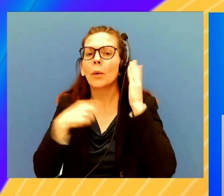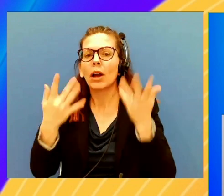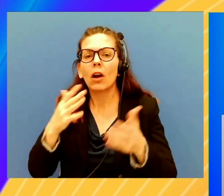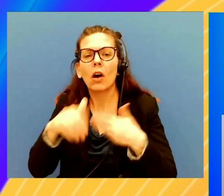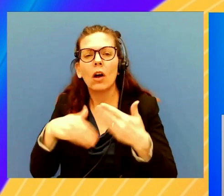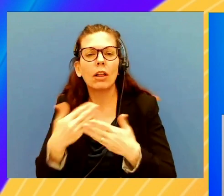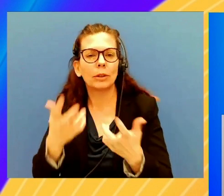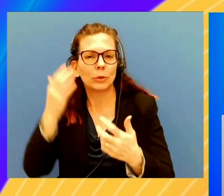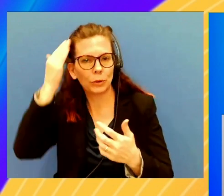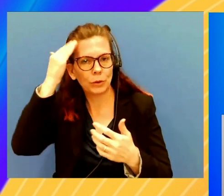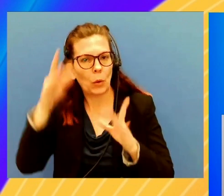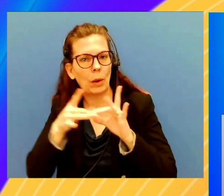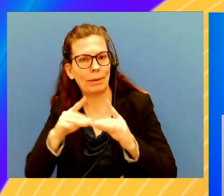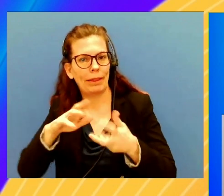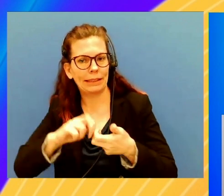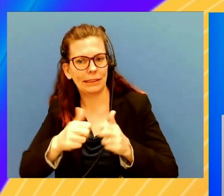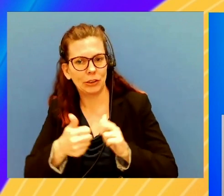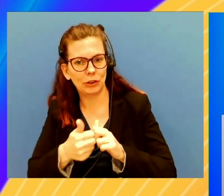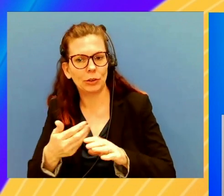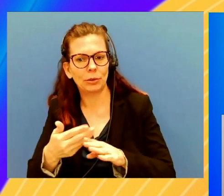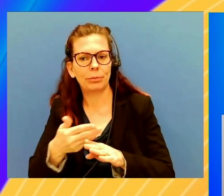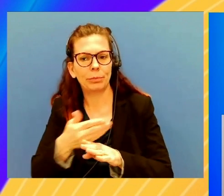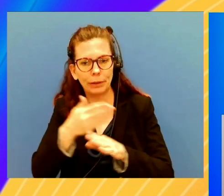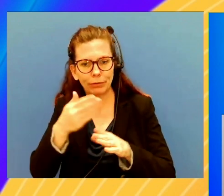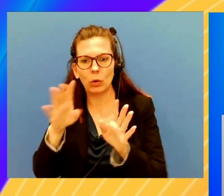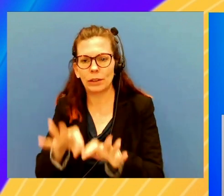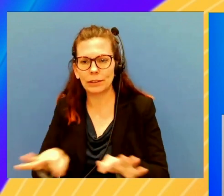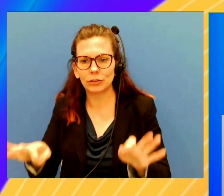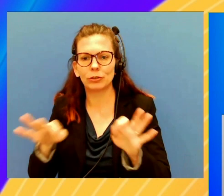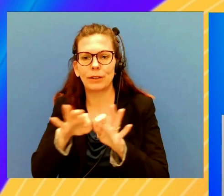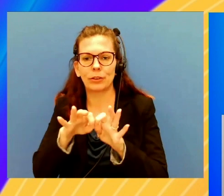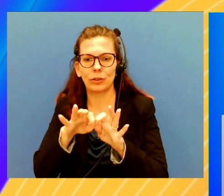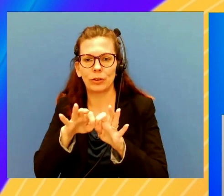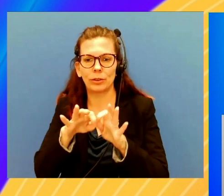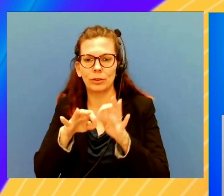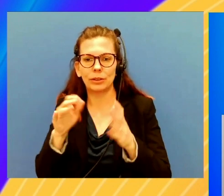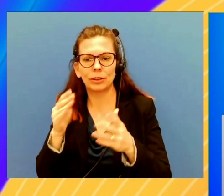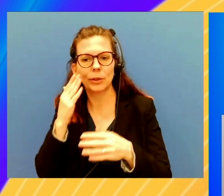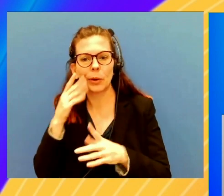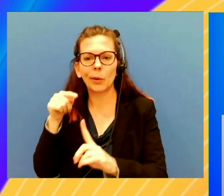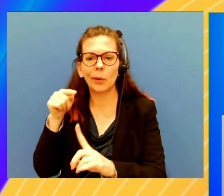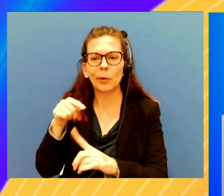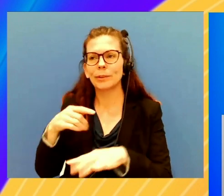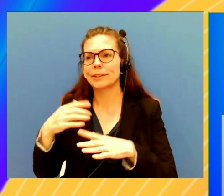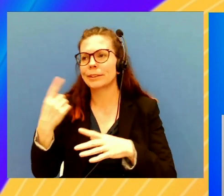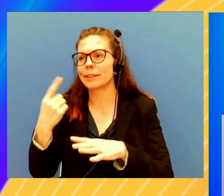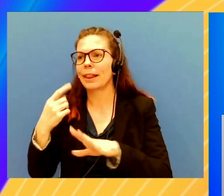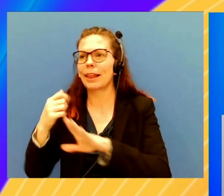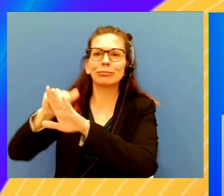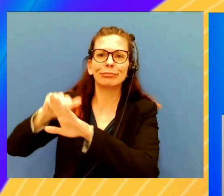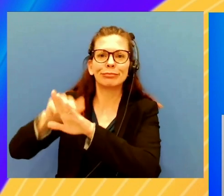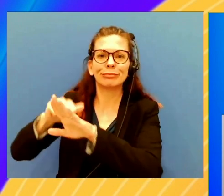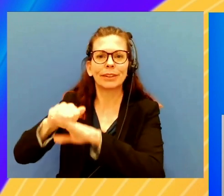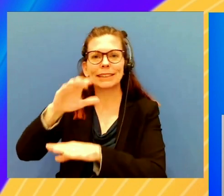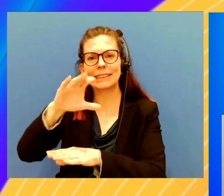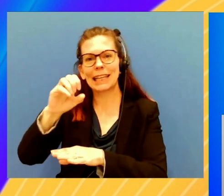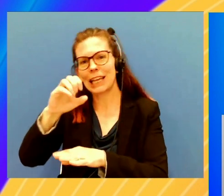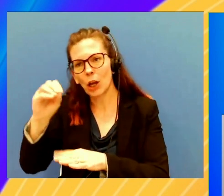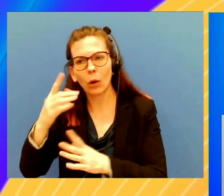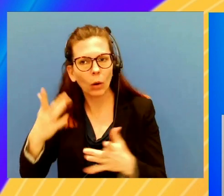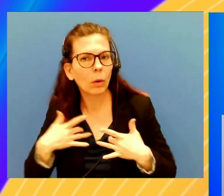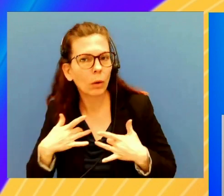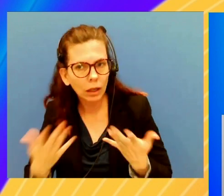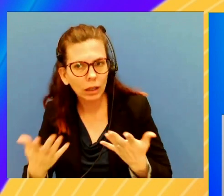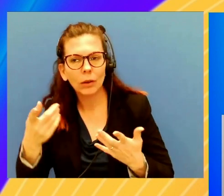these issues before you get a critical ticket or you get a knock on your door from a CEO and they're like, everyone's saying this